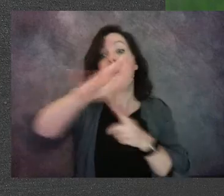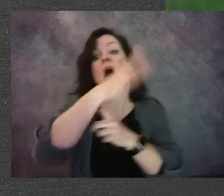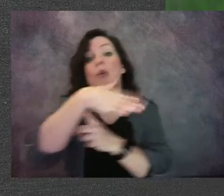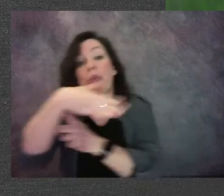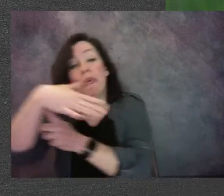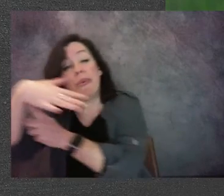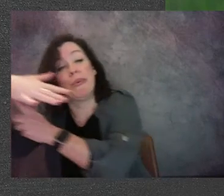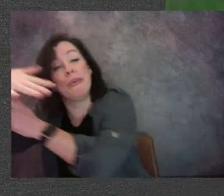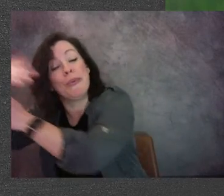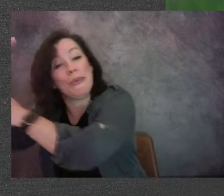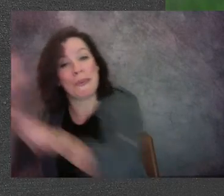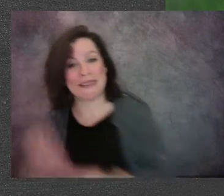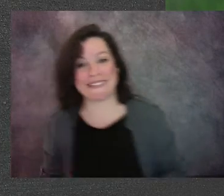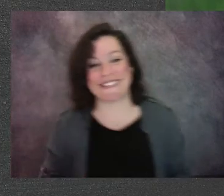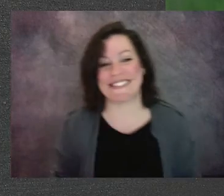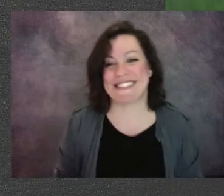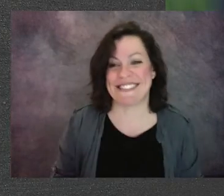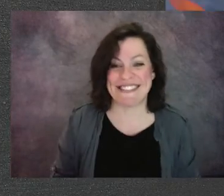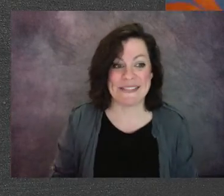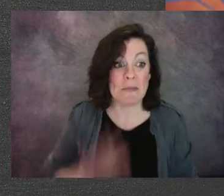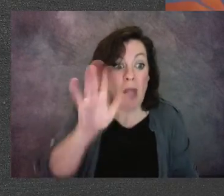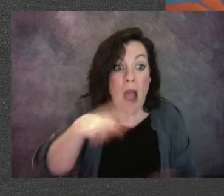blows.